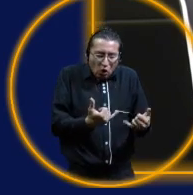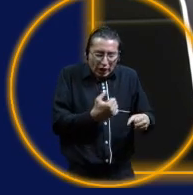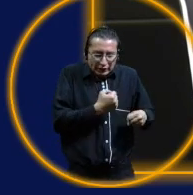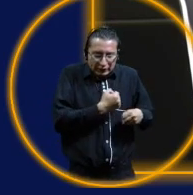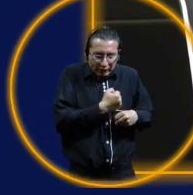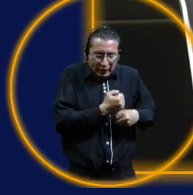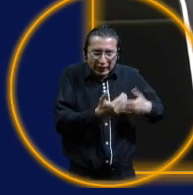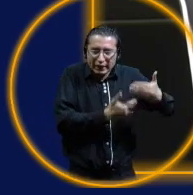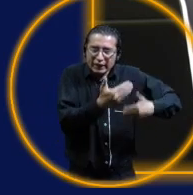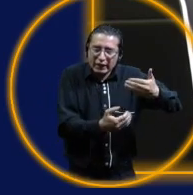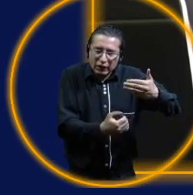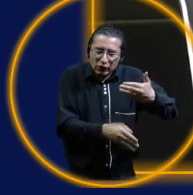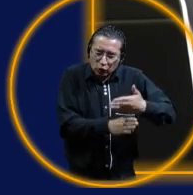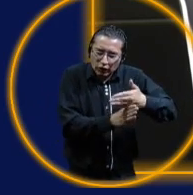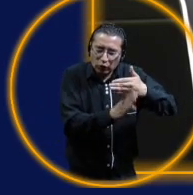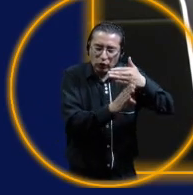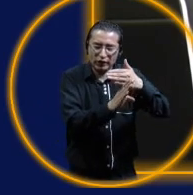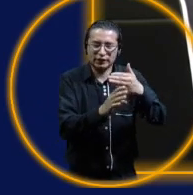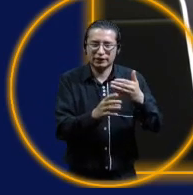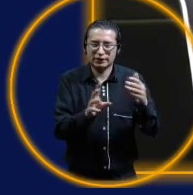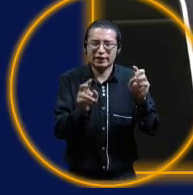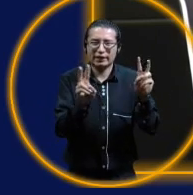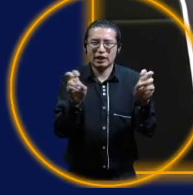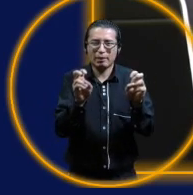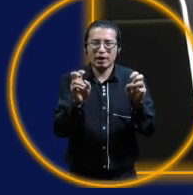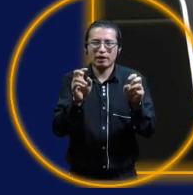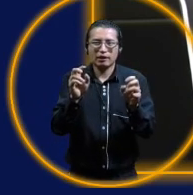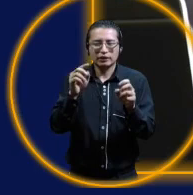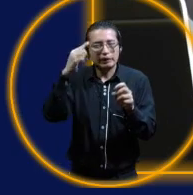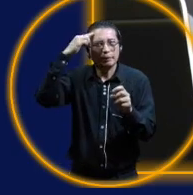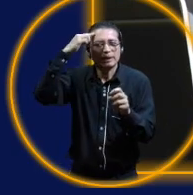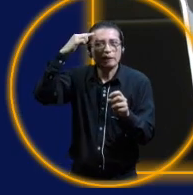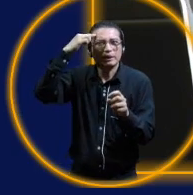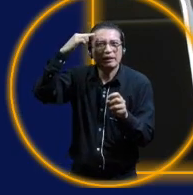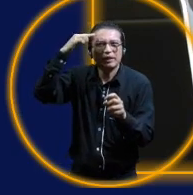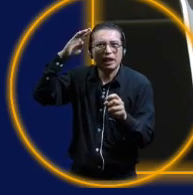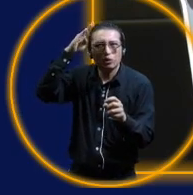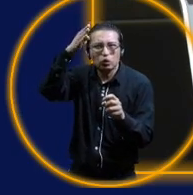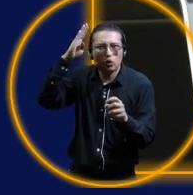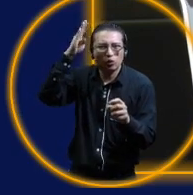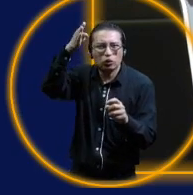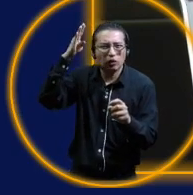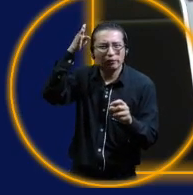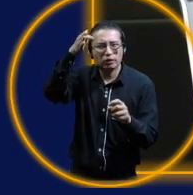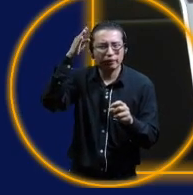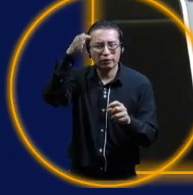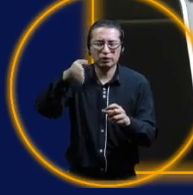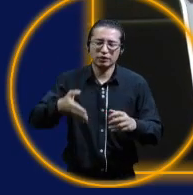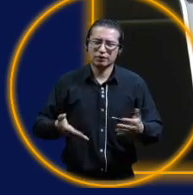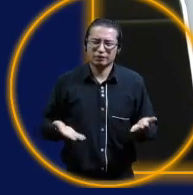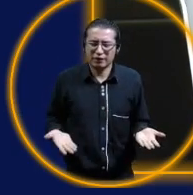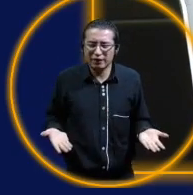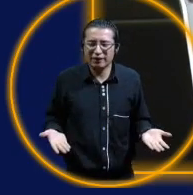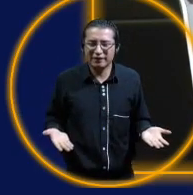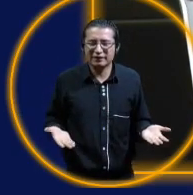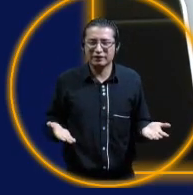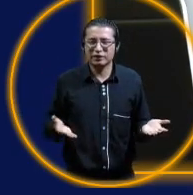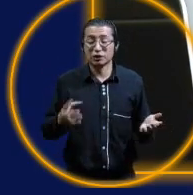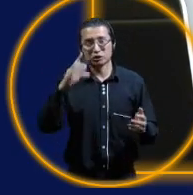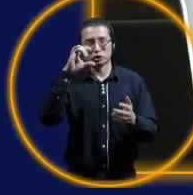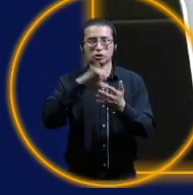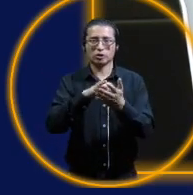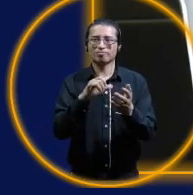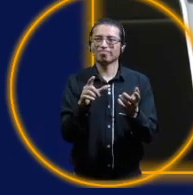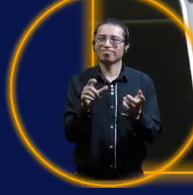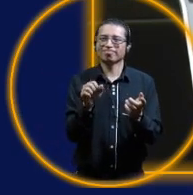too addicted to having a vision. Yeah, yeah. I think even more than like fun in